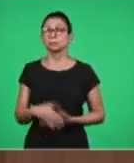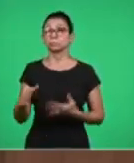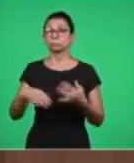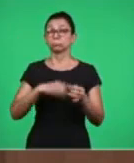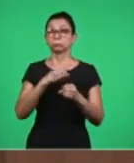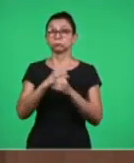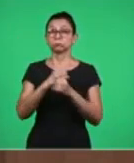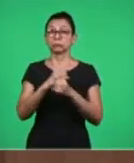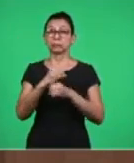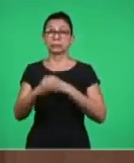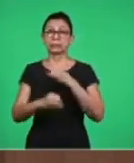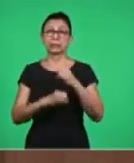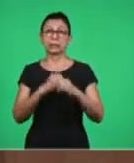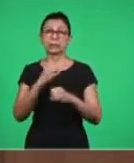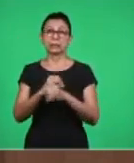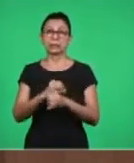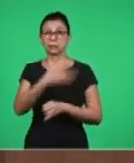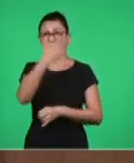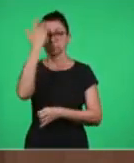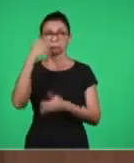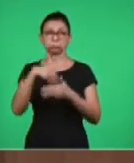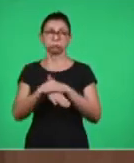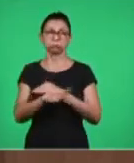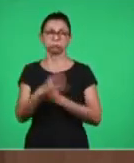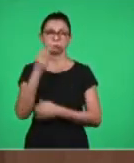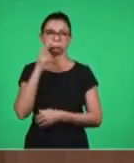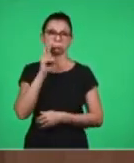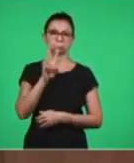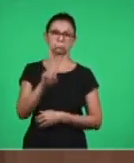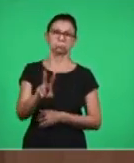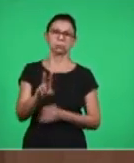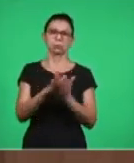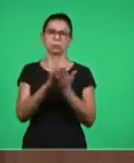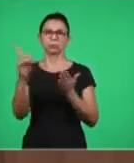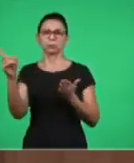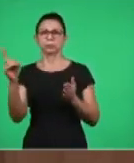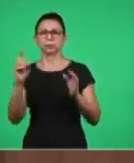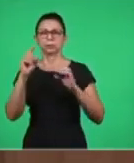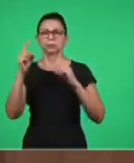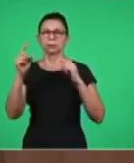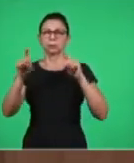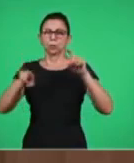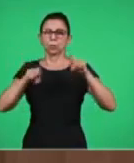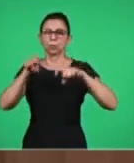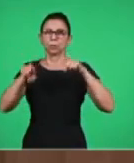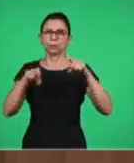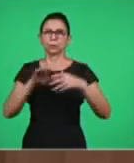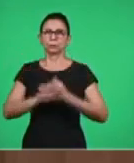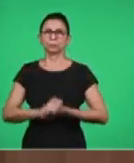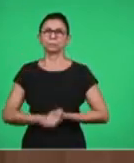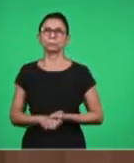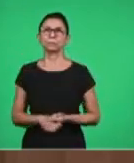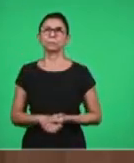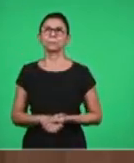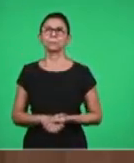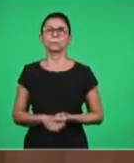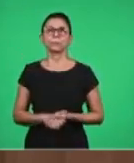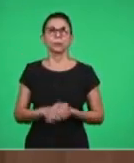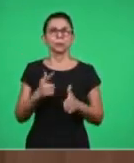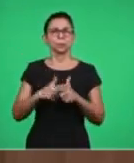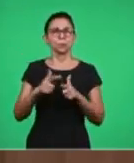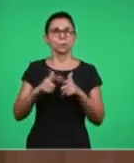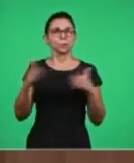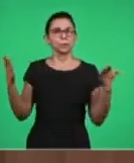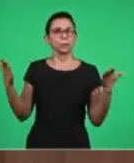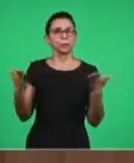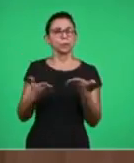to know so much. There's so much information on the computer, they really don't care anymore about studying